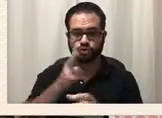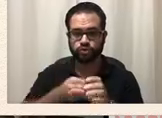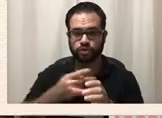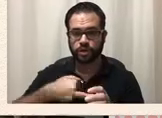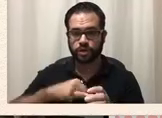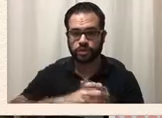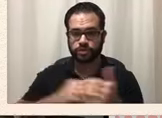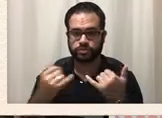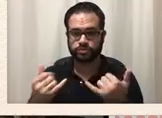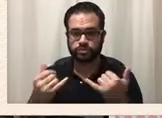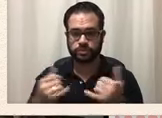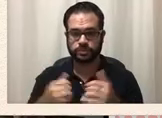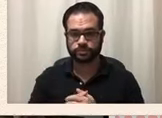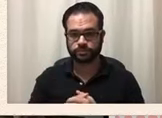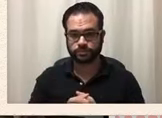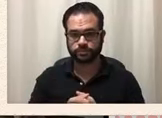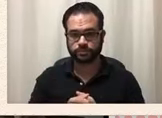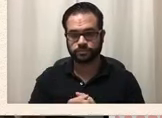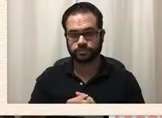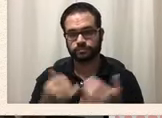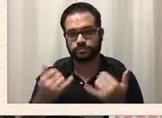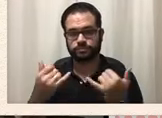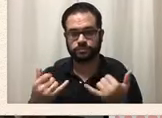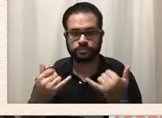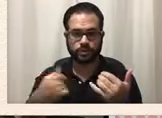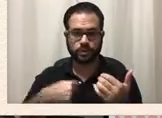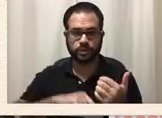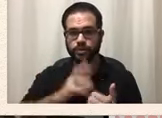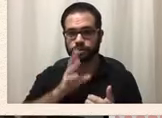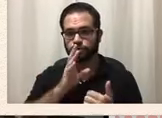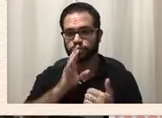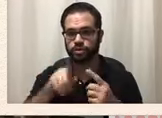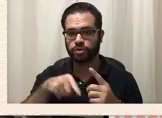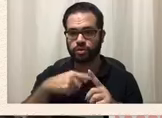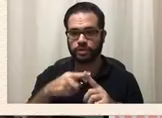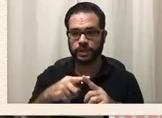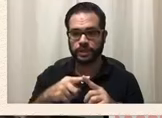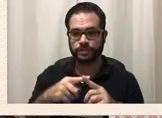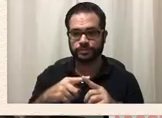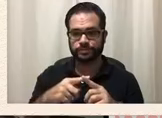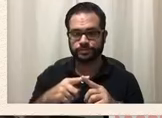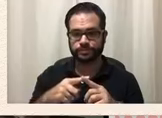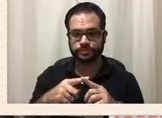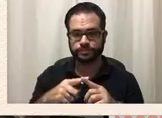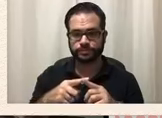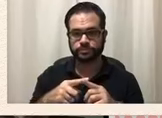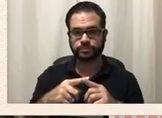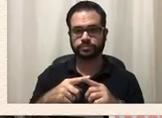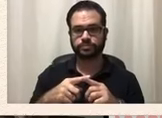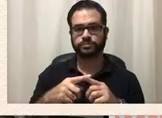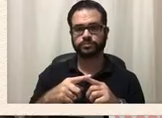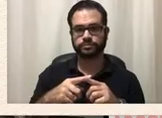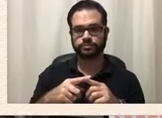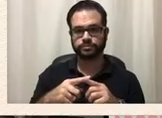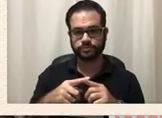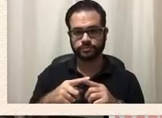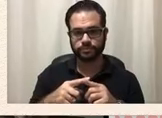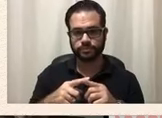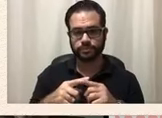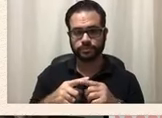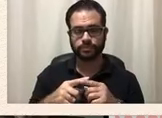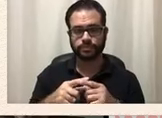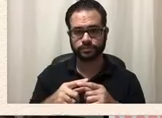gonna be talking about secret sauce. The secret sauce is